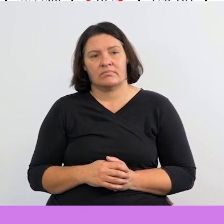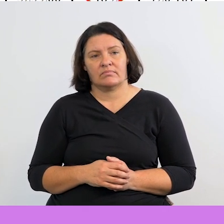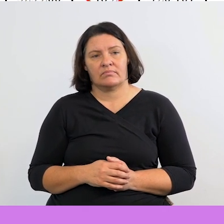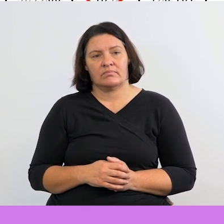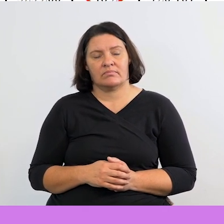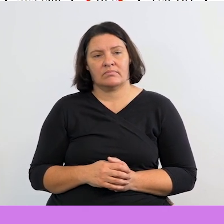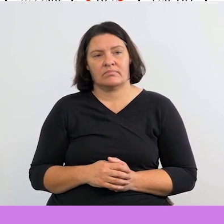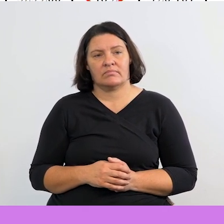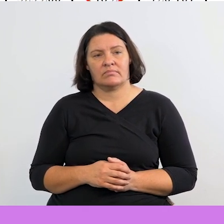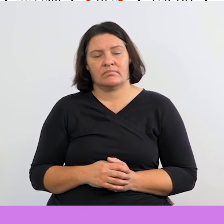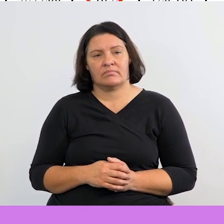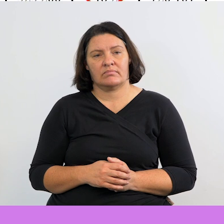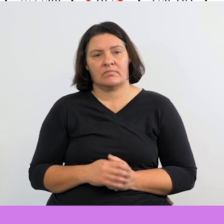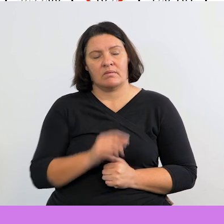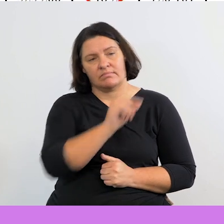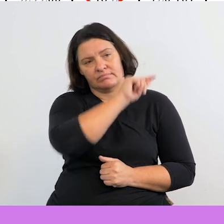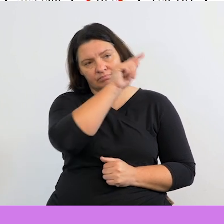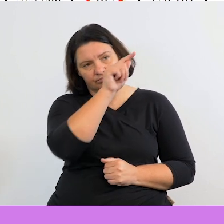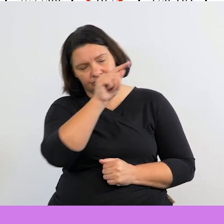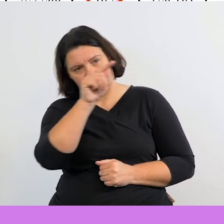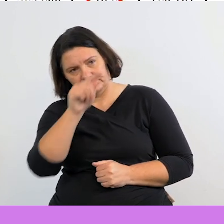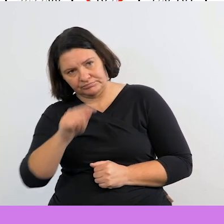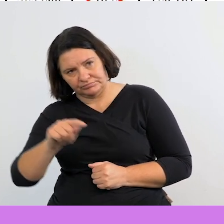So I move all the way down to 2007.